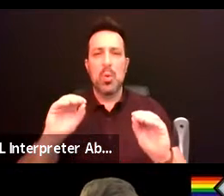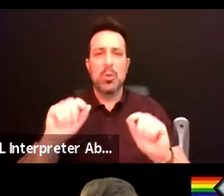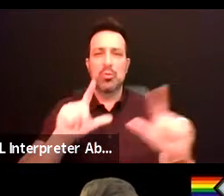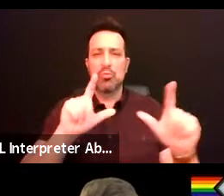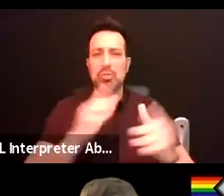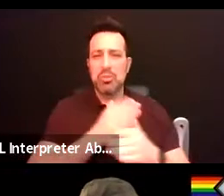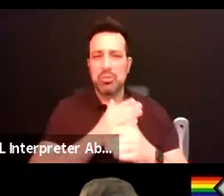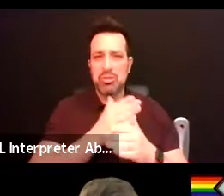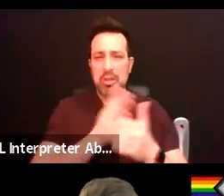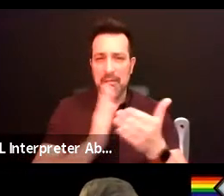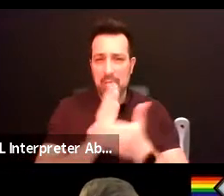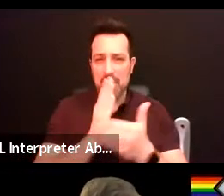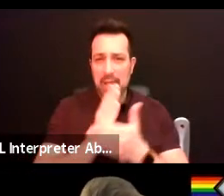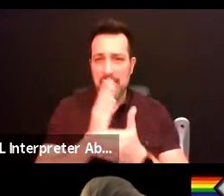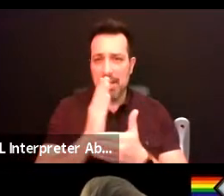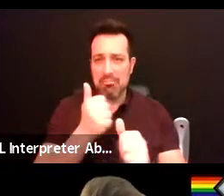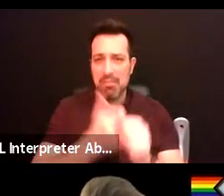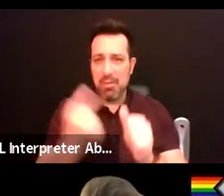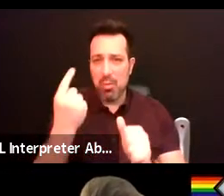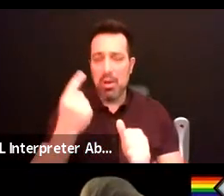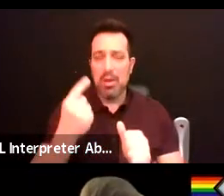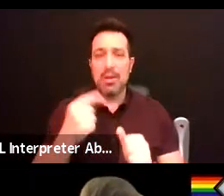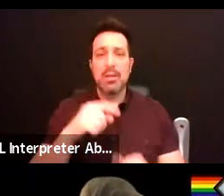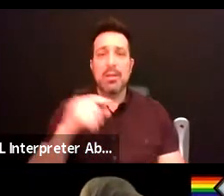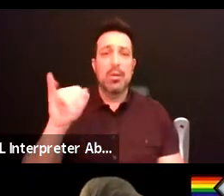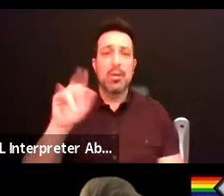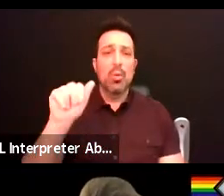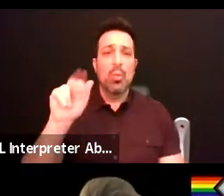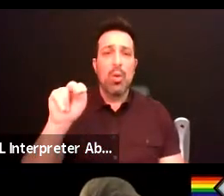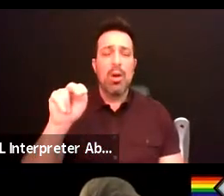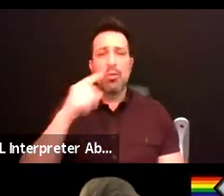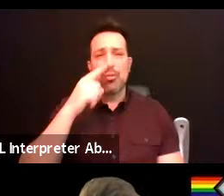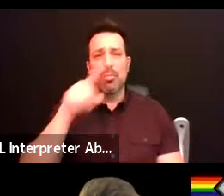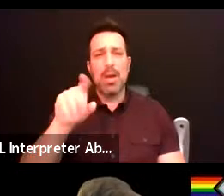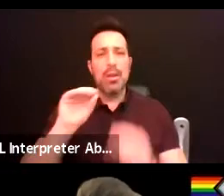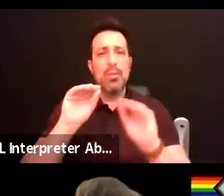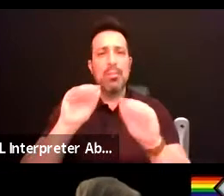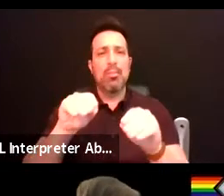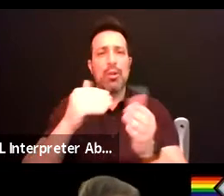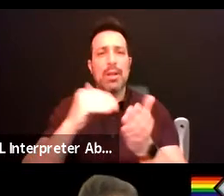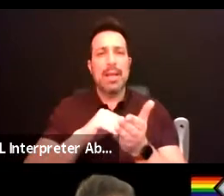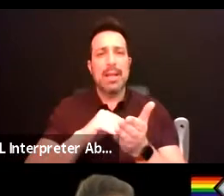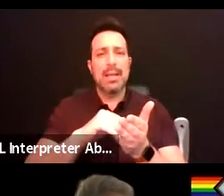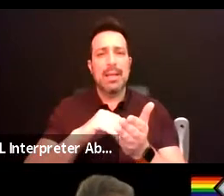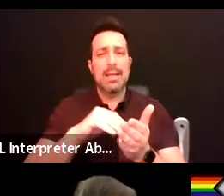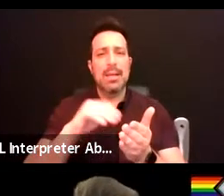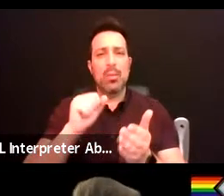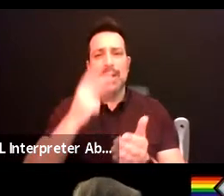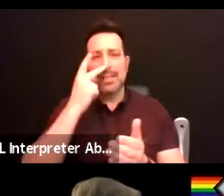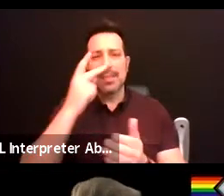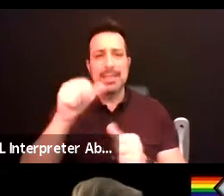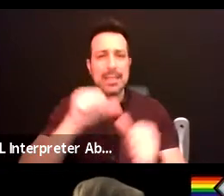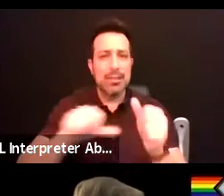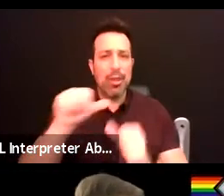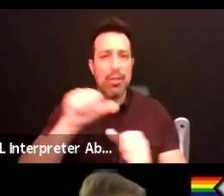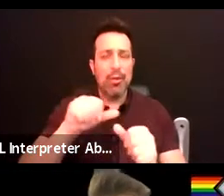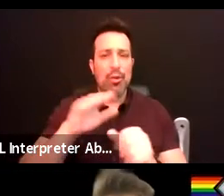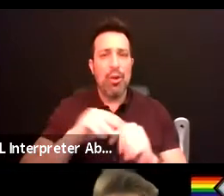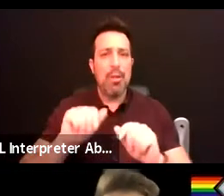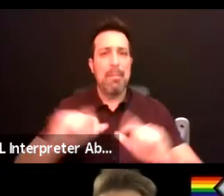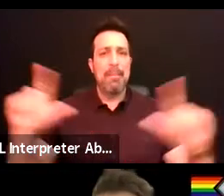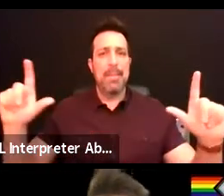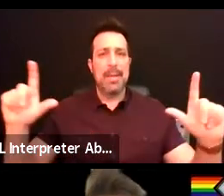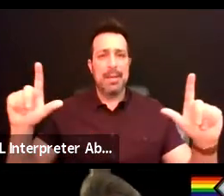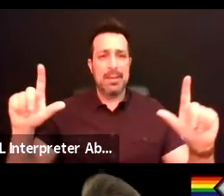shared, if that's okay with everyone. And Juan, would you mind putting us back in a mode where we can see each other on the big